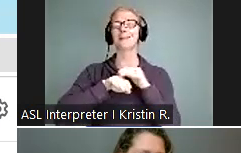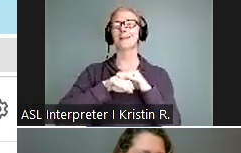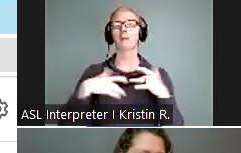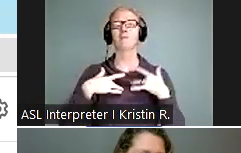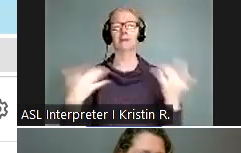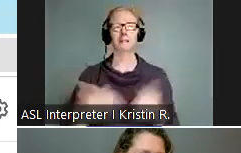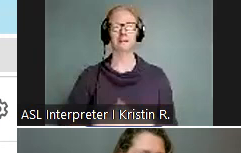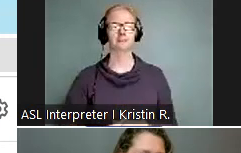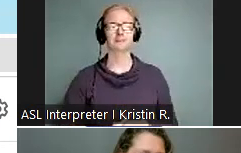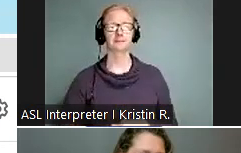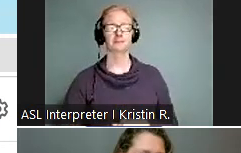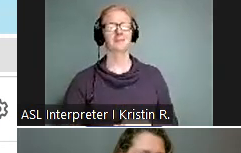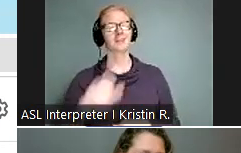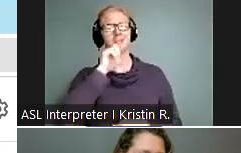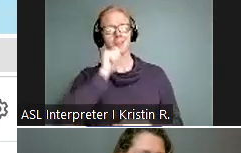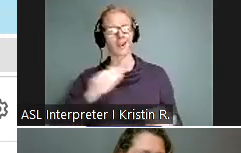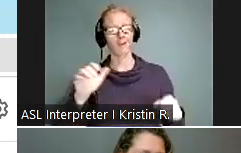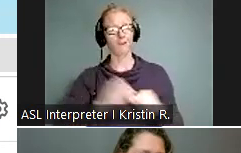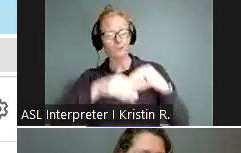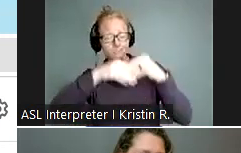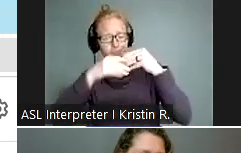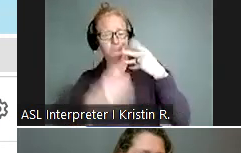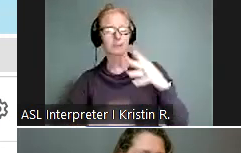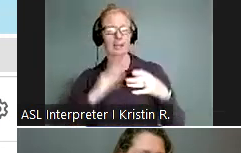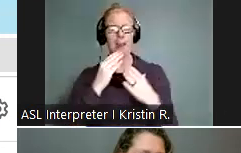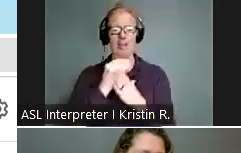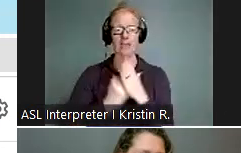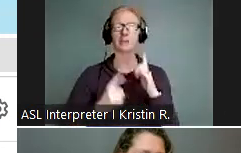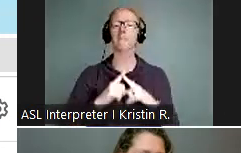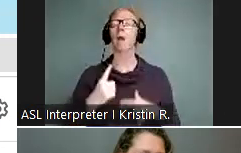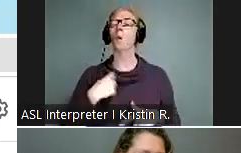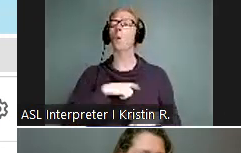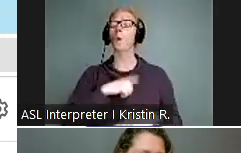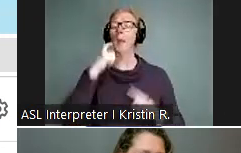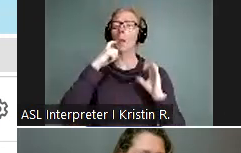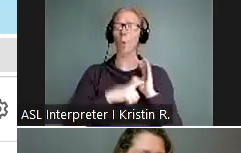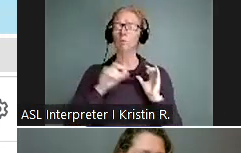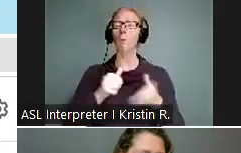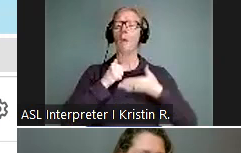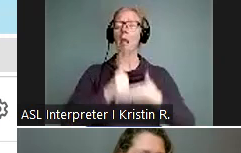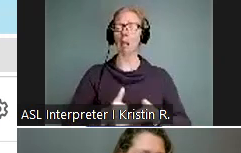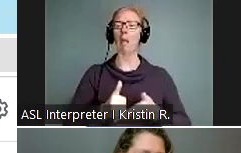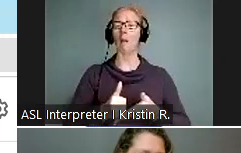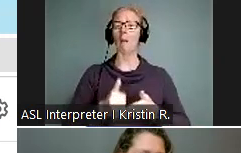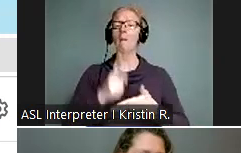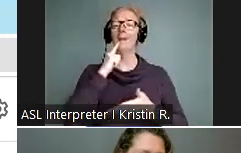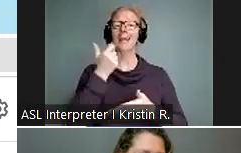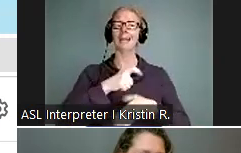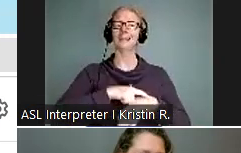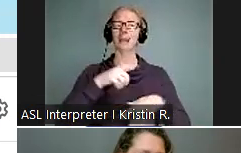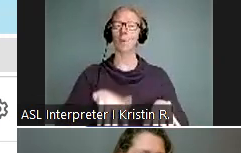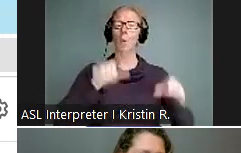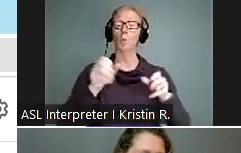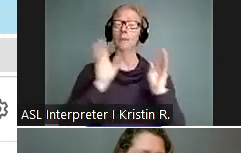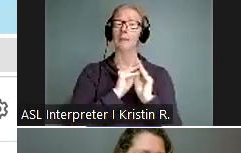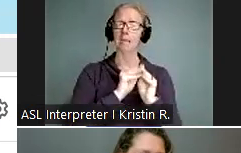is not an extensive list. These are things, though, that we have found helpful as a collaboration as we've hosted meetings and events.